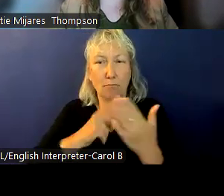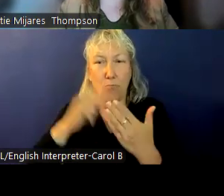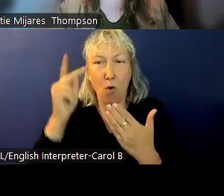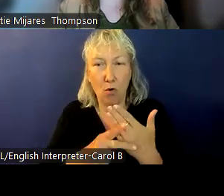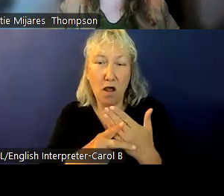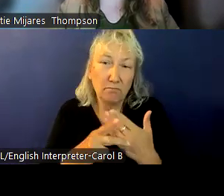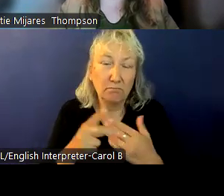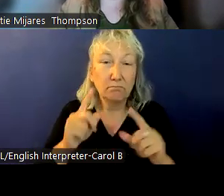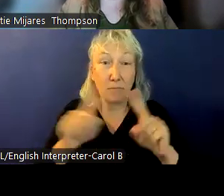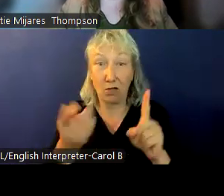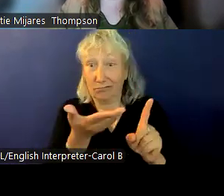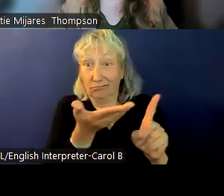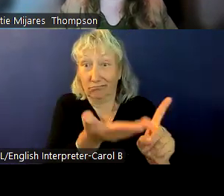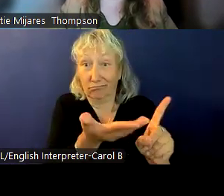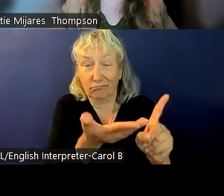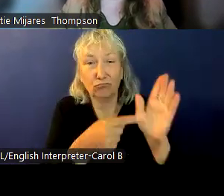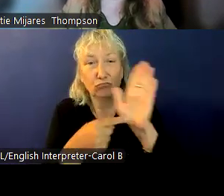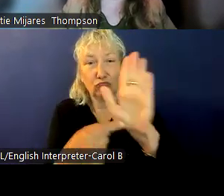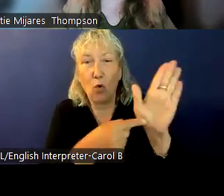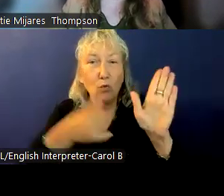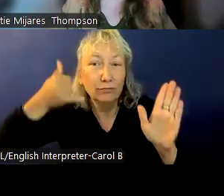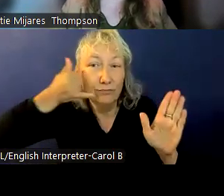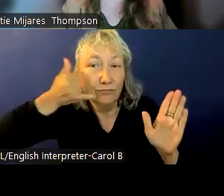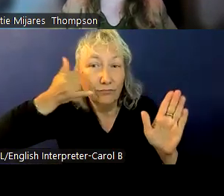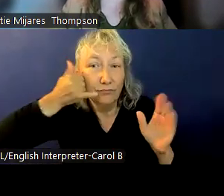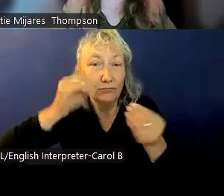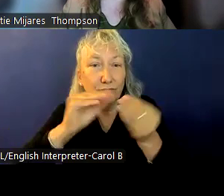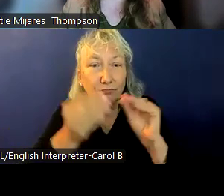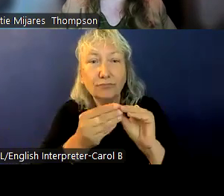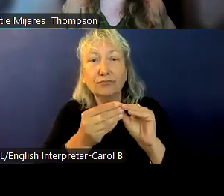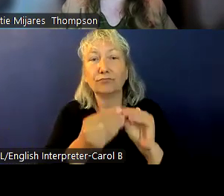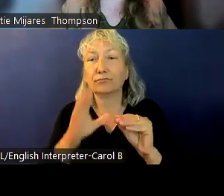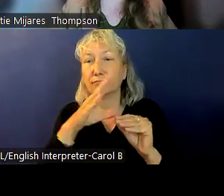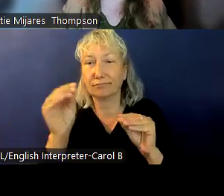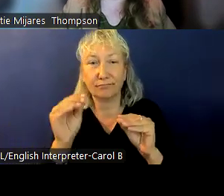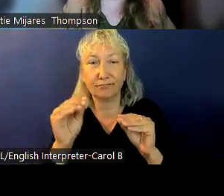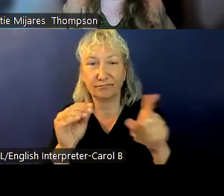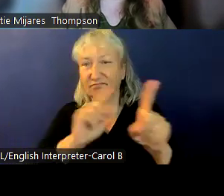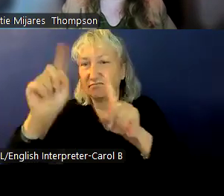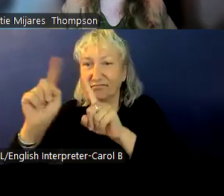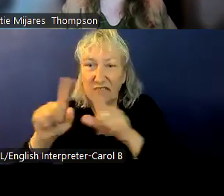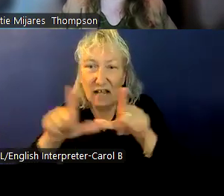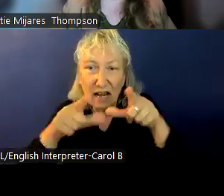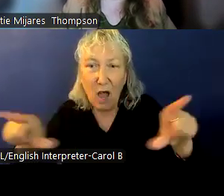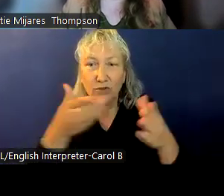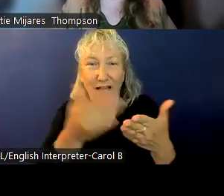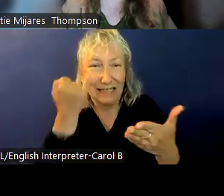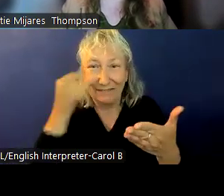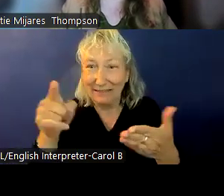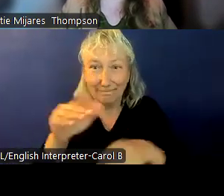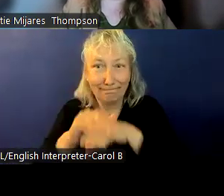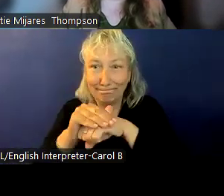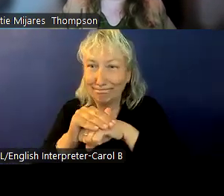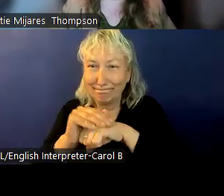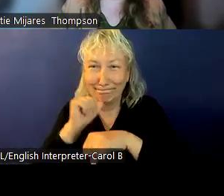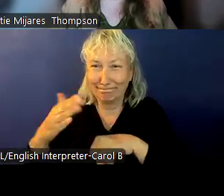slide, there's a customer service line that people can access that has multi-languages if people don't have English as their first